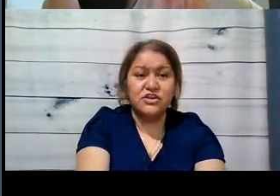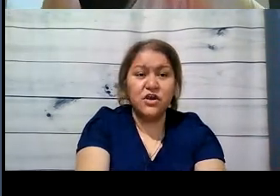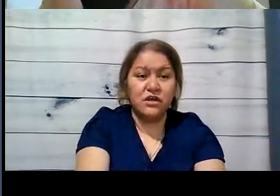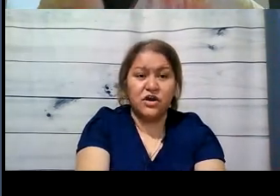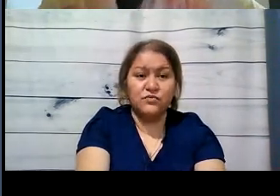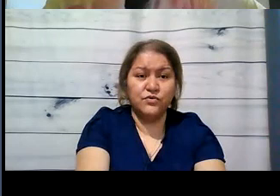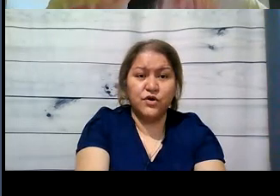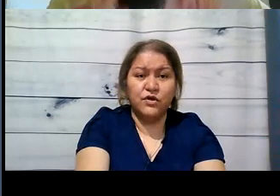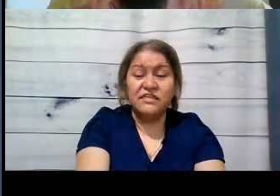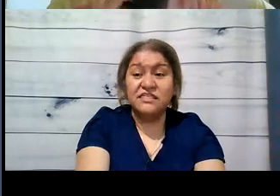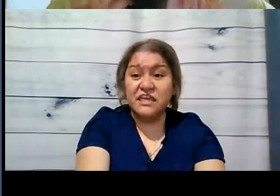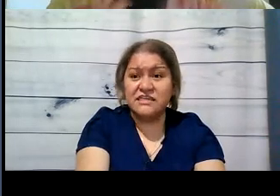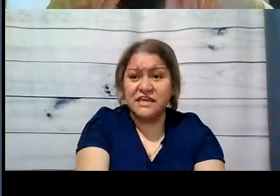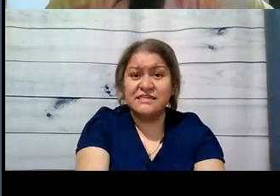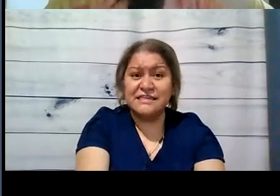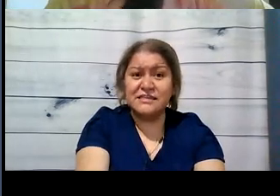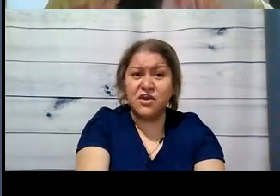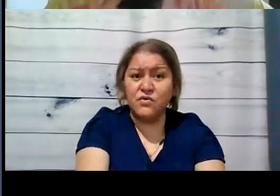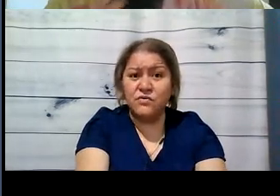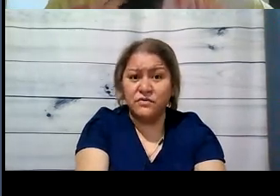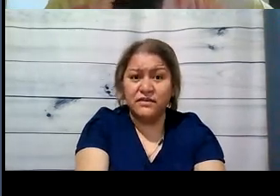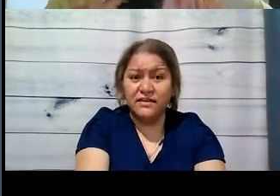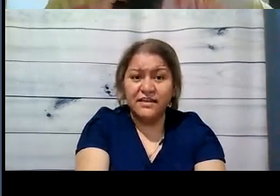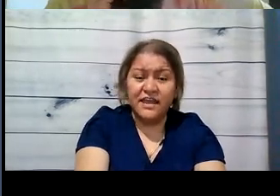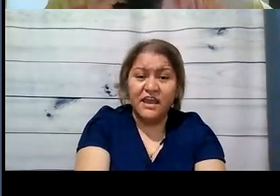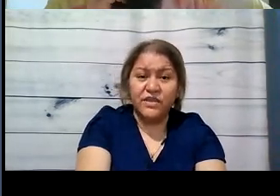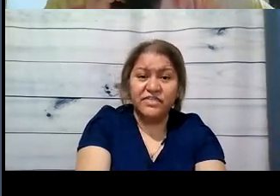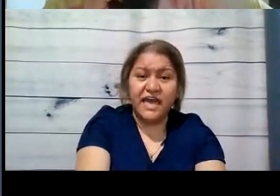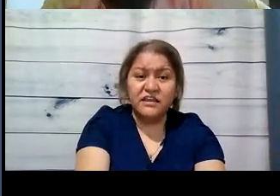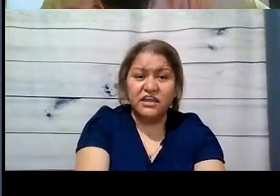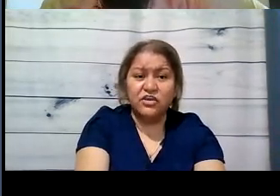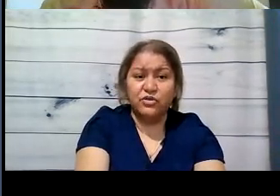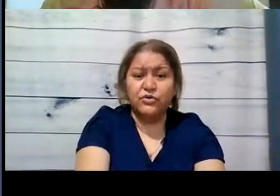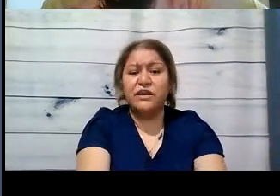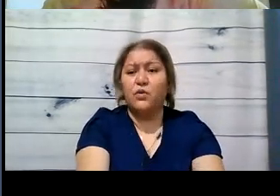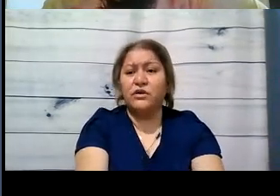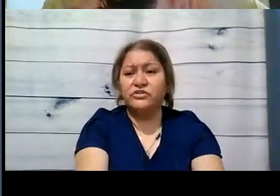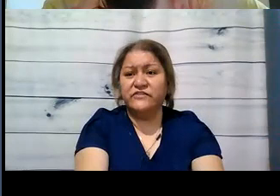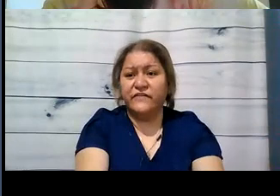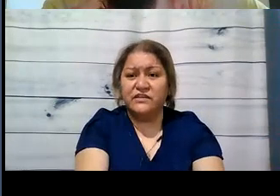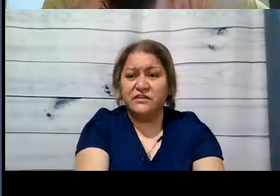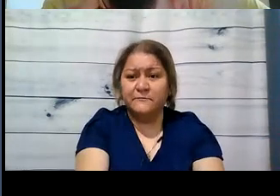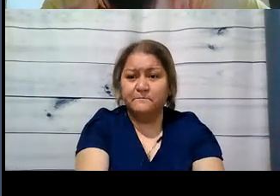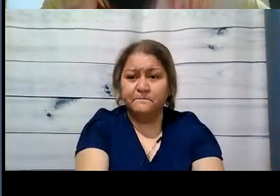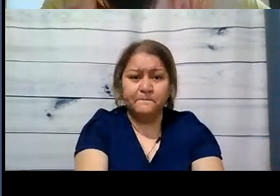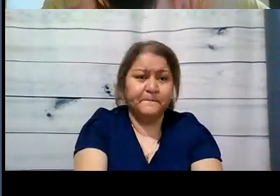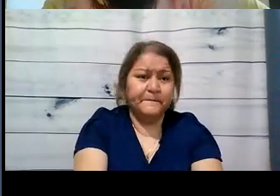is not a roll. This is a stone. And with that, he threw it at Walter's